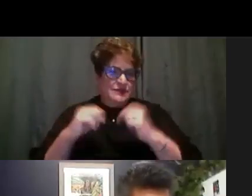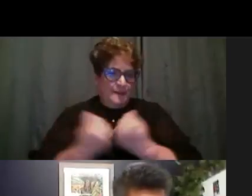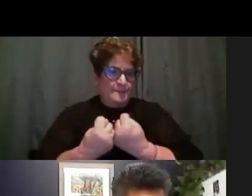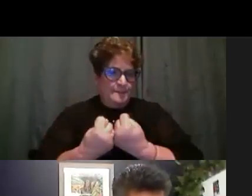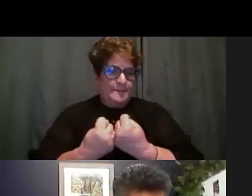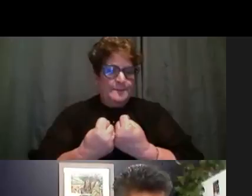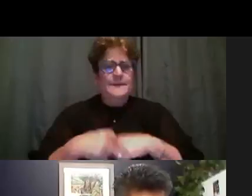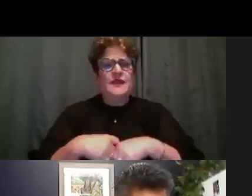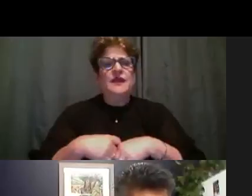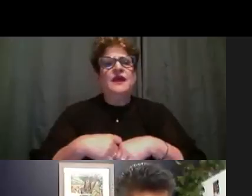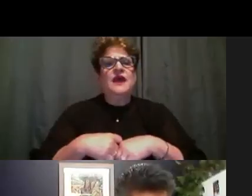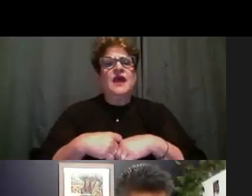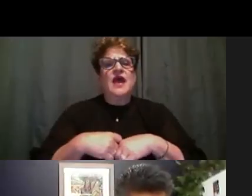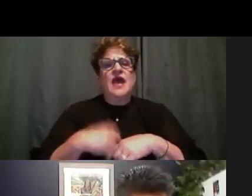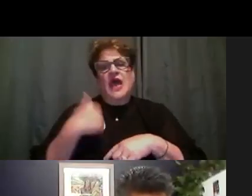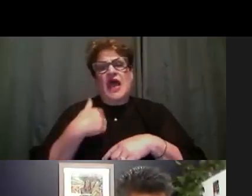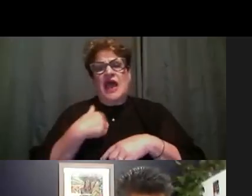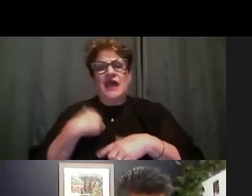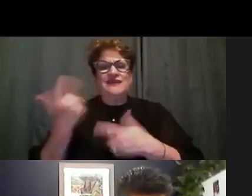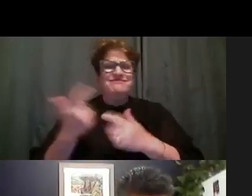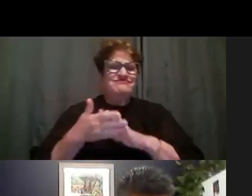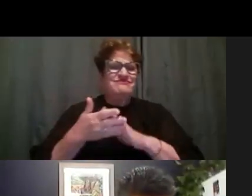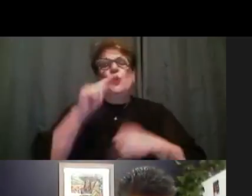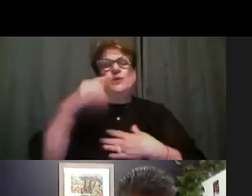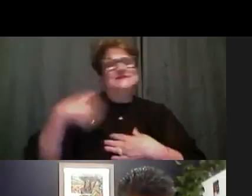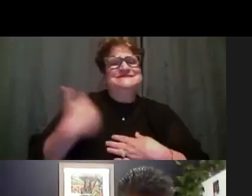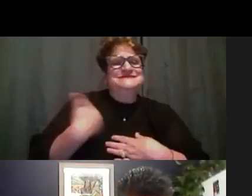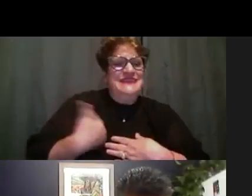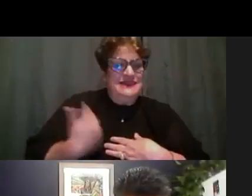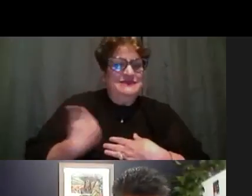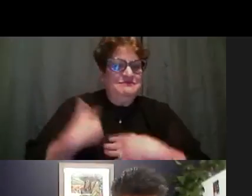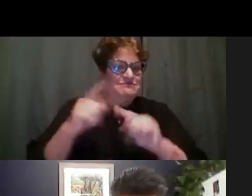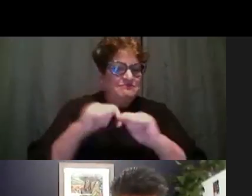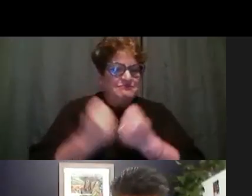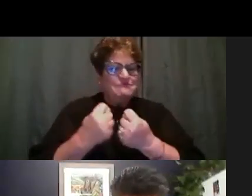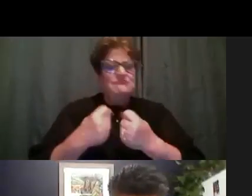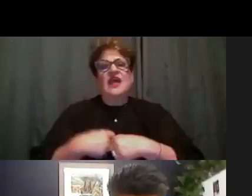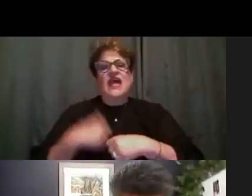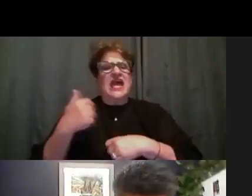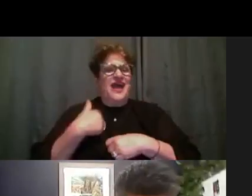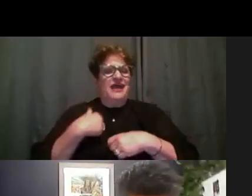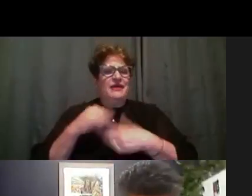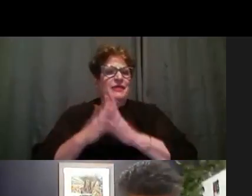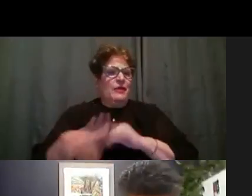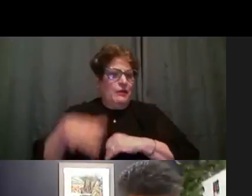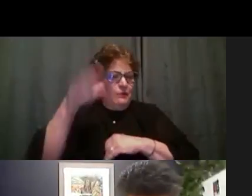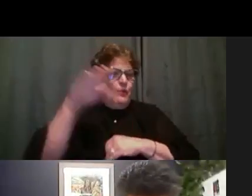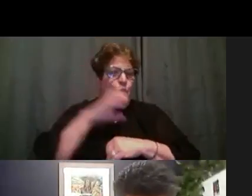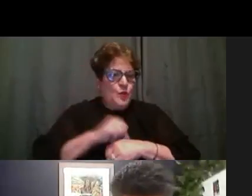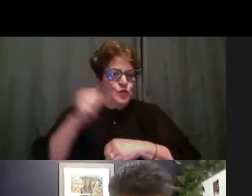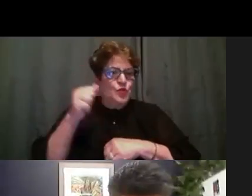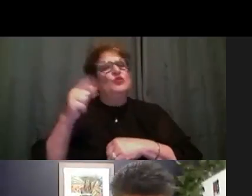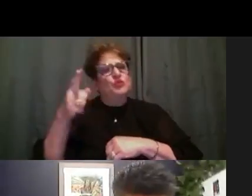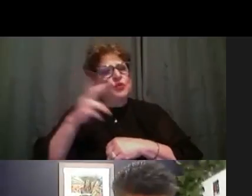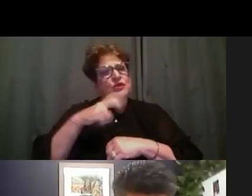I aged out, and so I didn't transition into the adult group because I